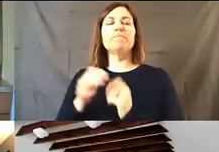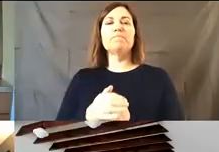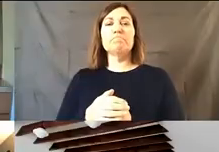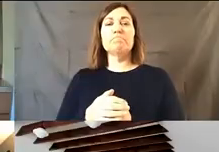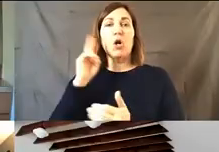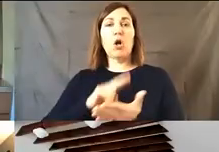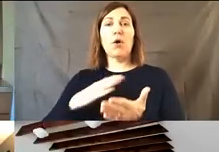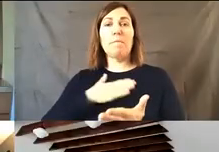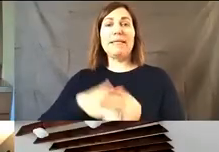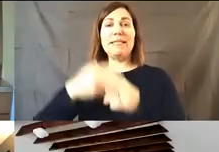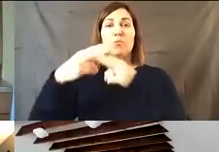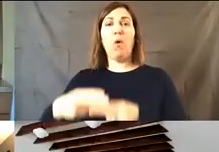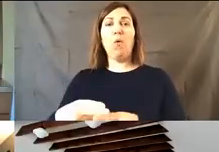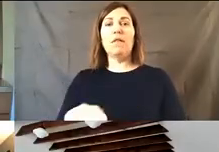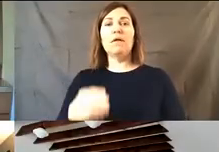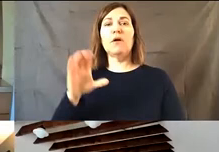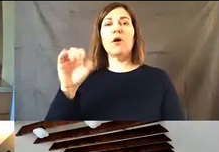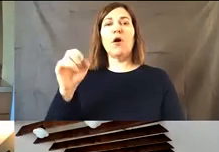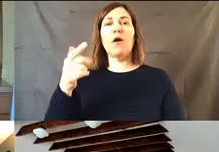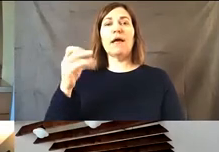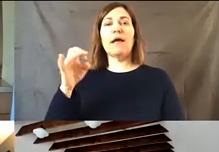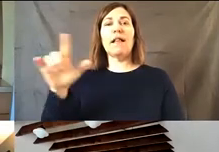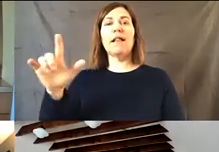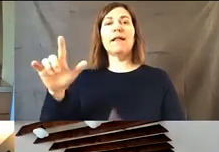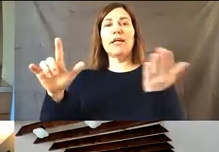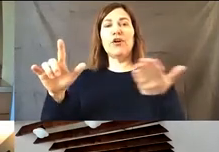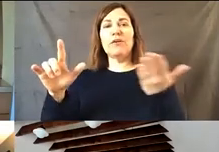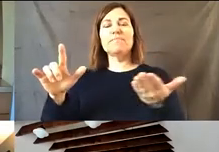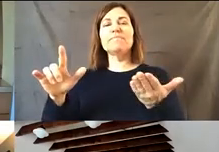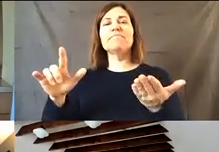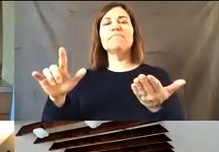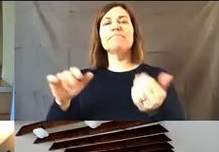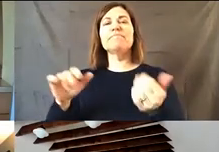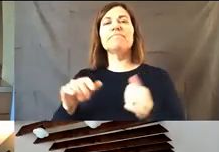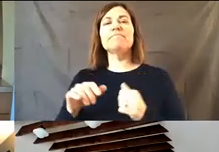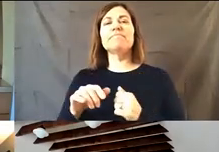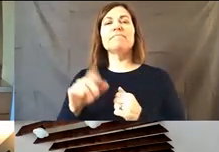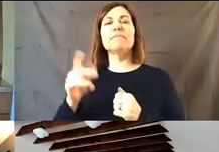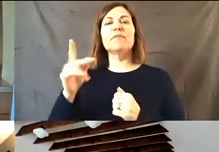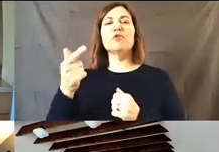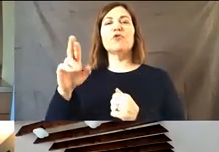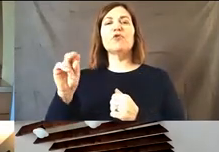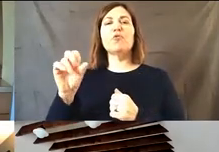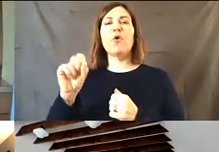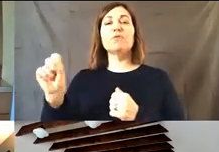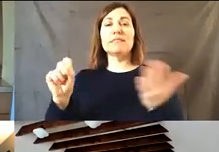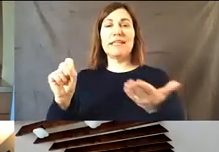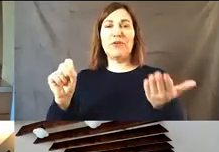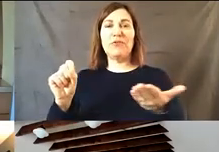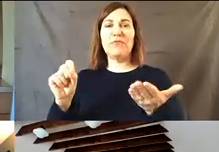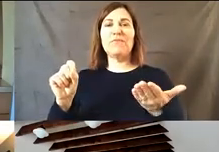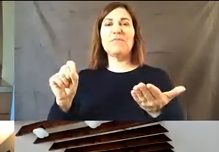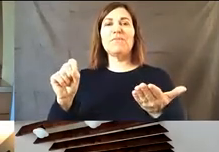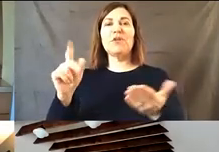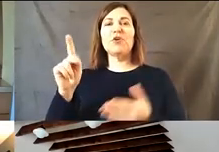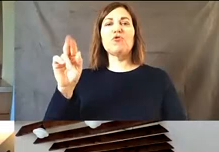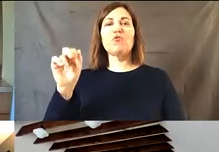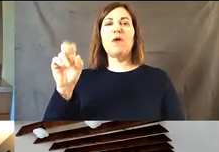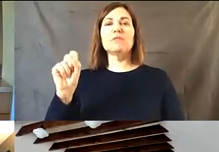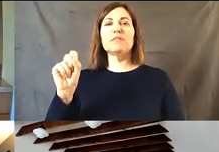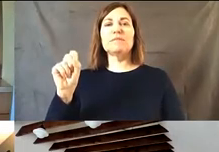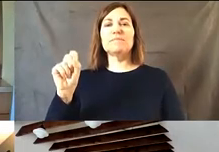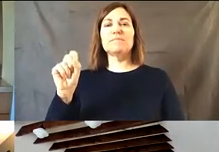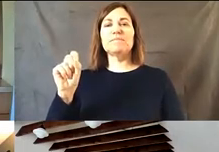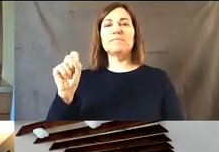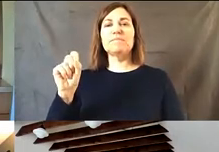roll? Mr. Coghill. Here. Ms. Gross. Here. Mr. Krause.